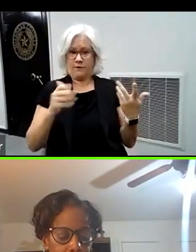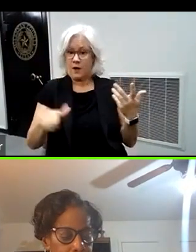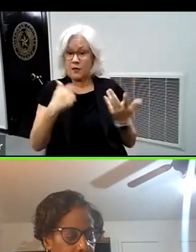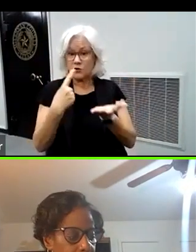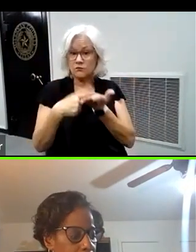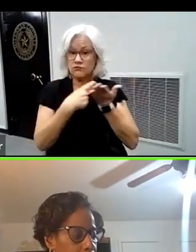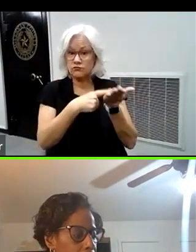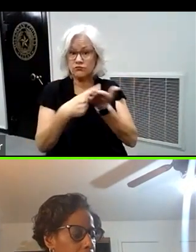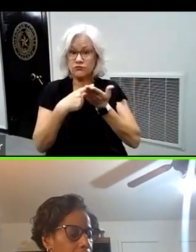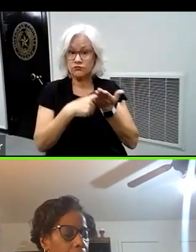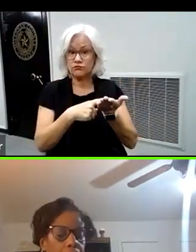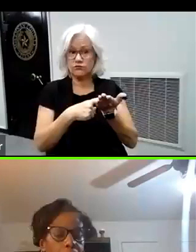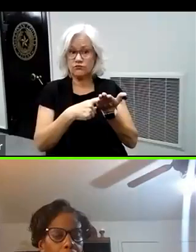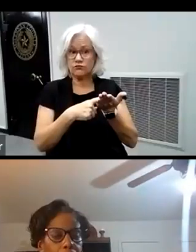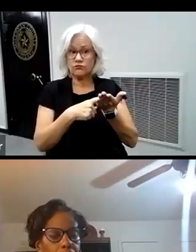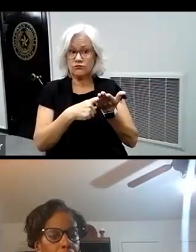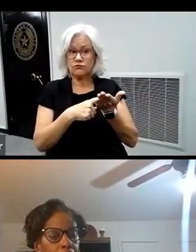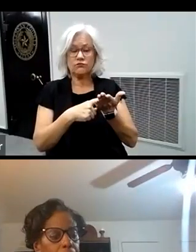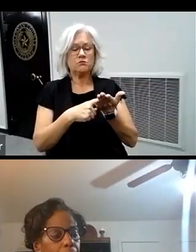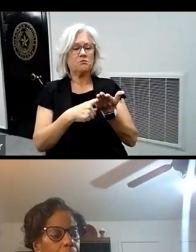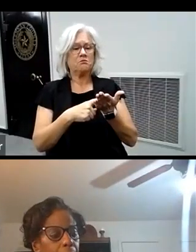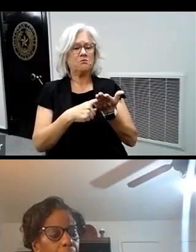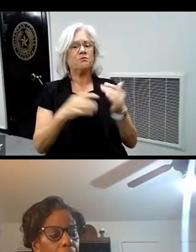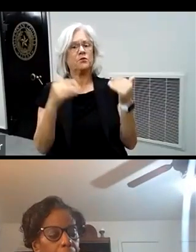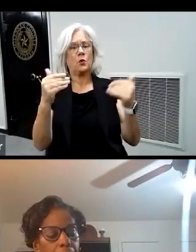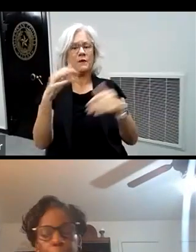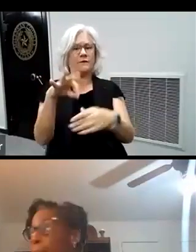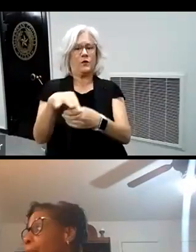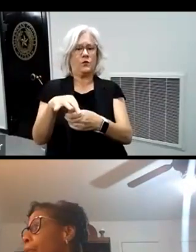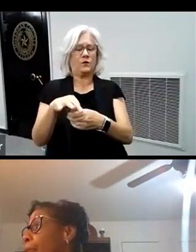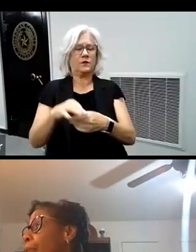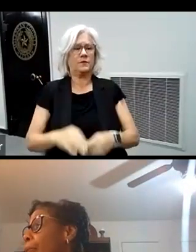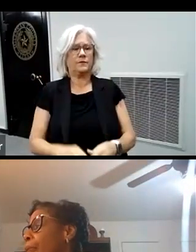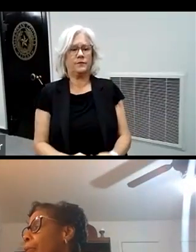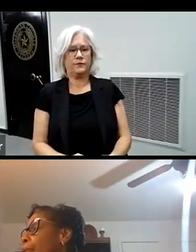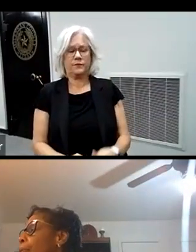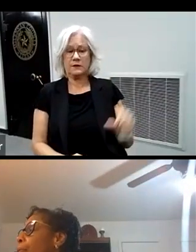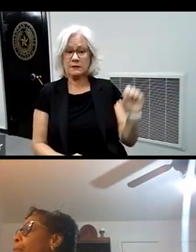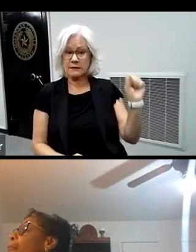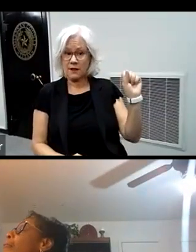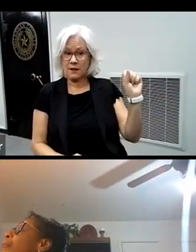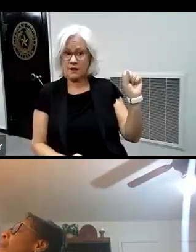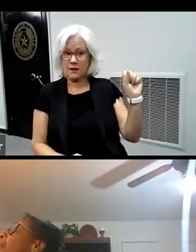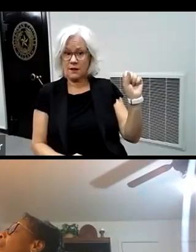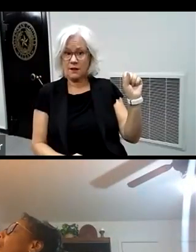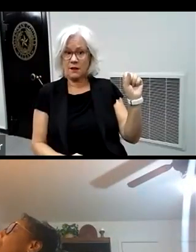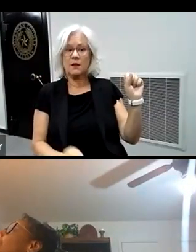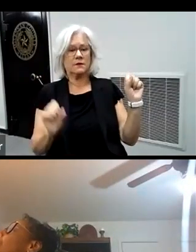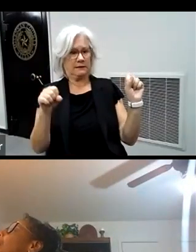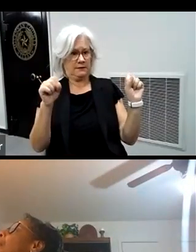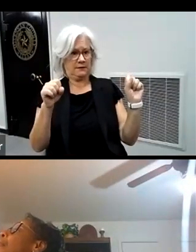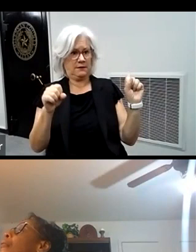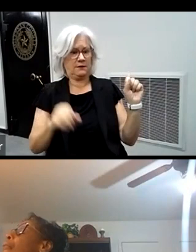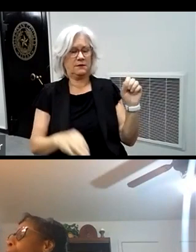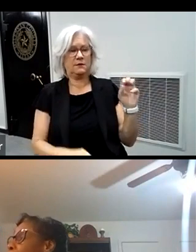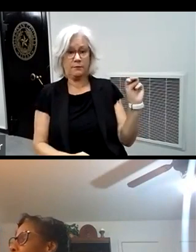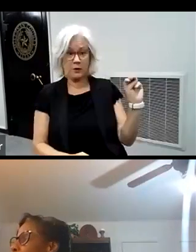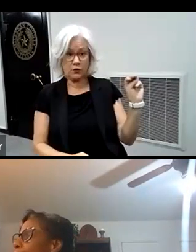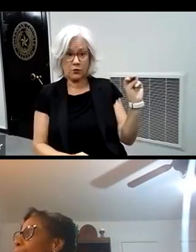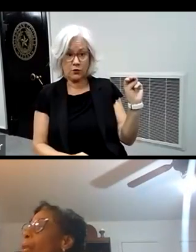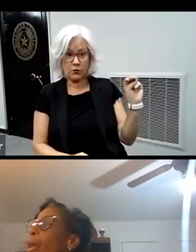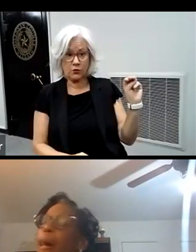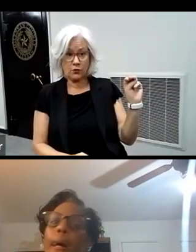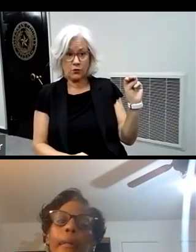discussion? No other discussion. Vote. Commissioner Snell. Aye. Commissioner Paul.